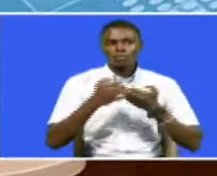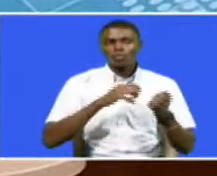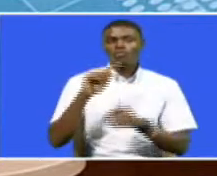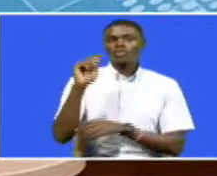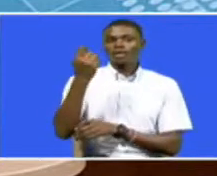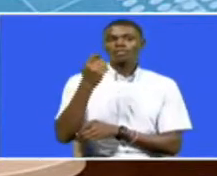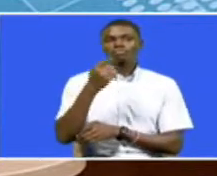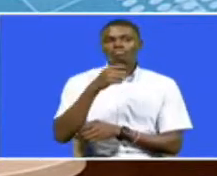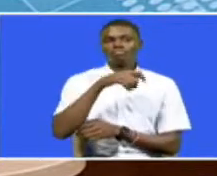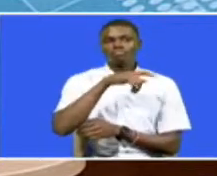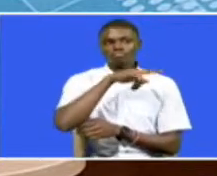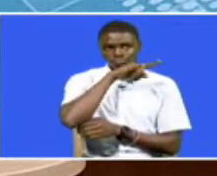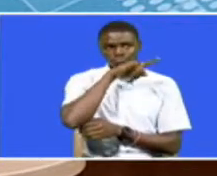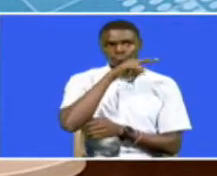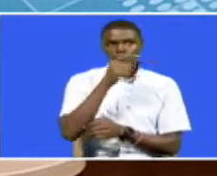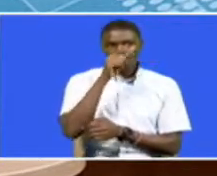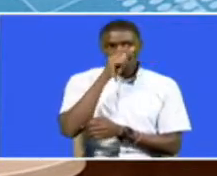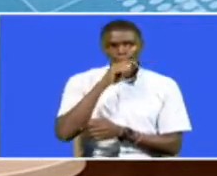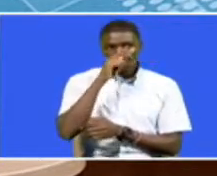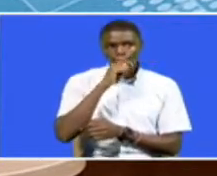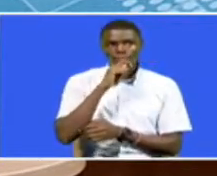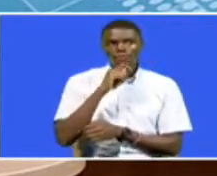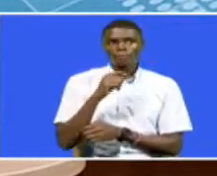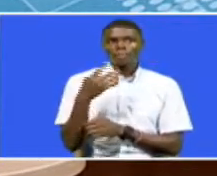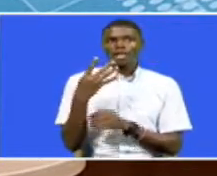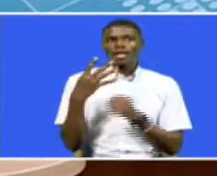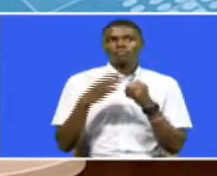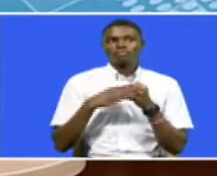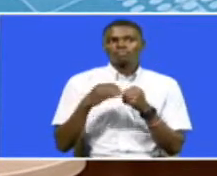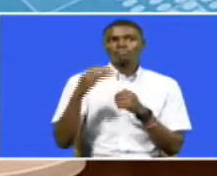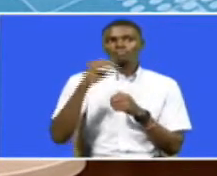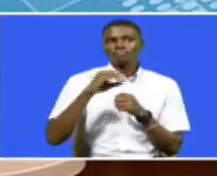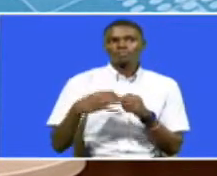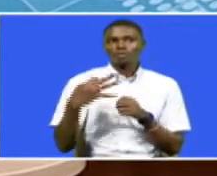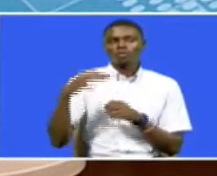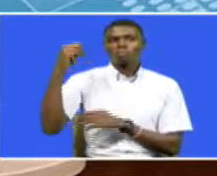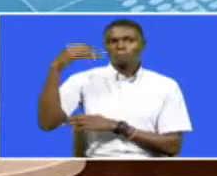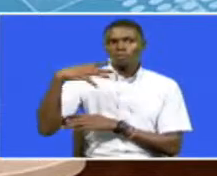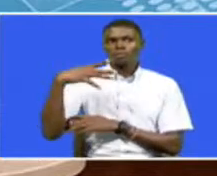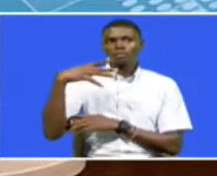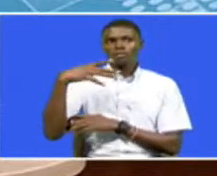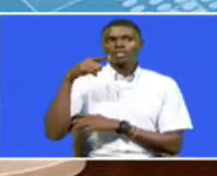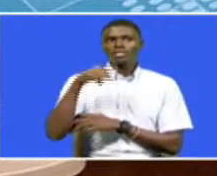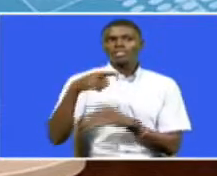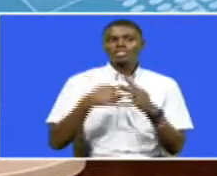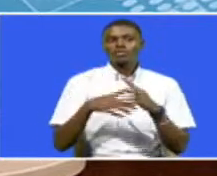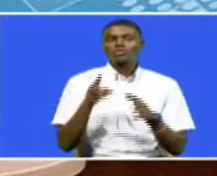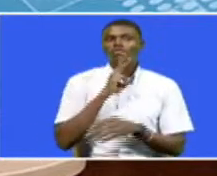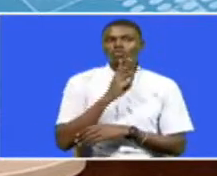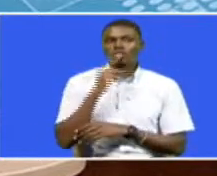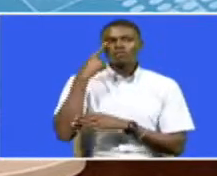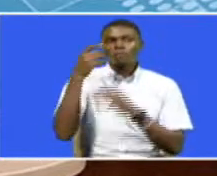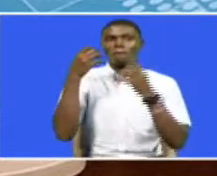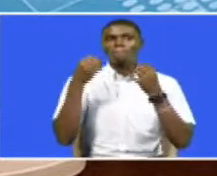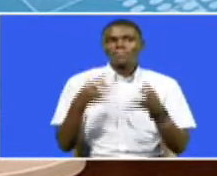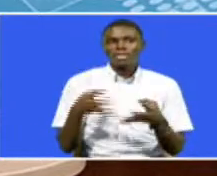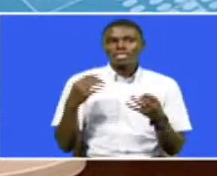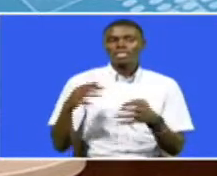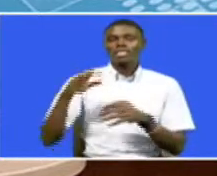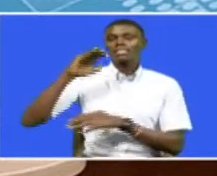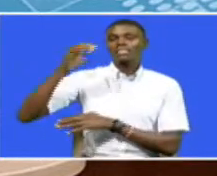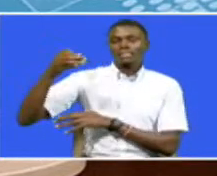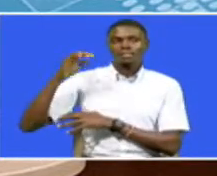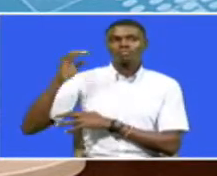and Uganda. The lake provides 90% of Uganda's hydropower, besides being a source of water for major urban